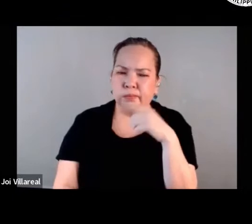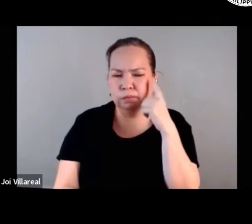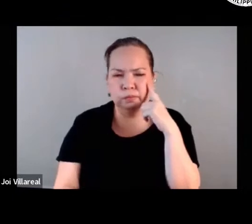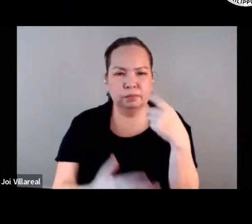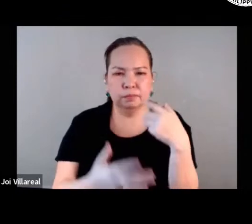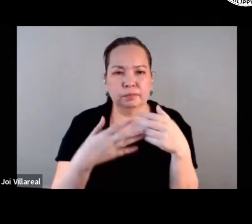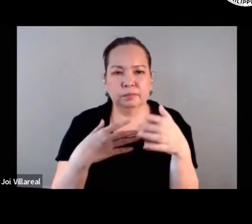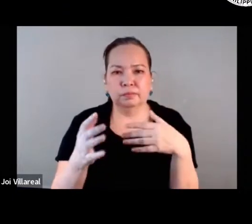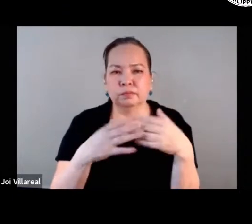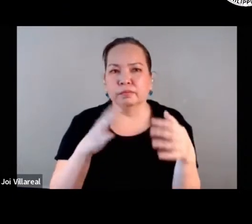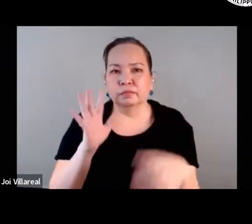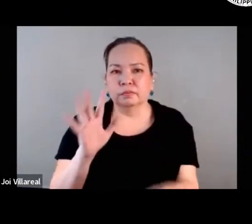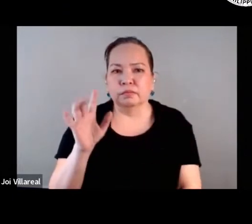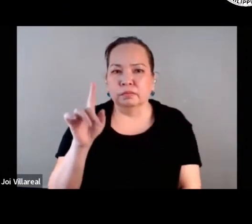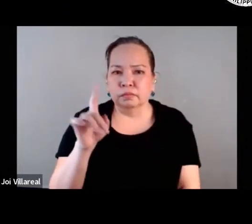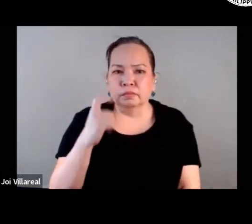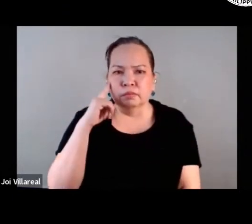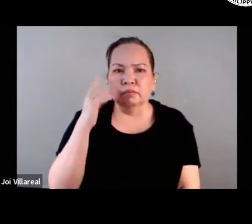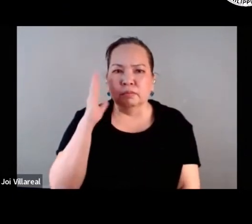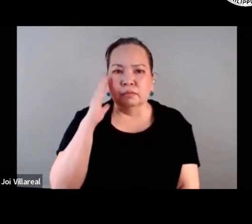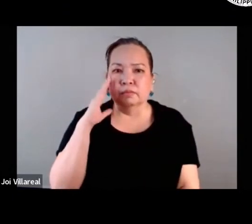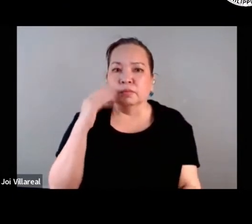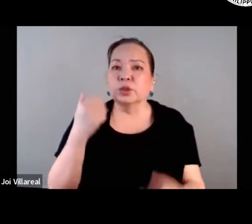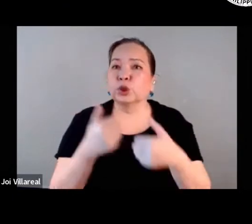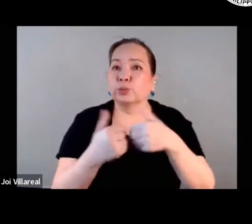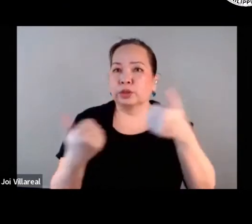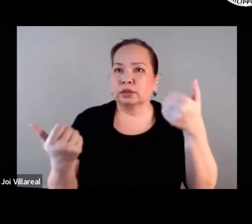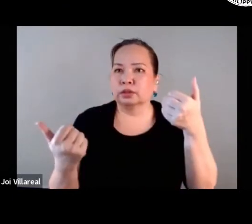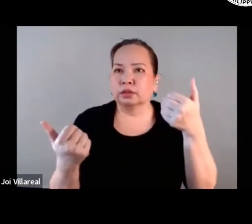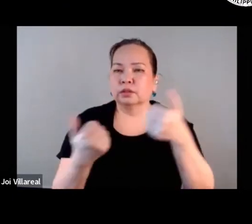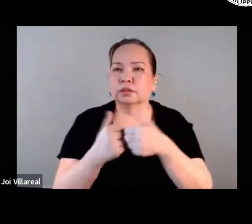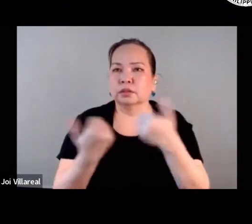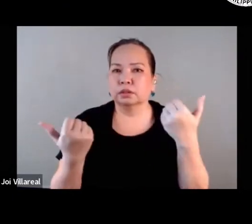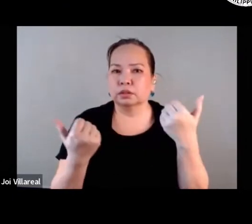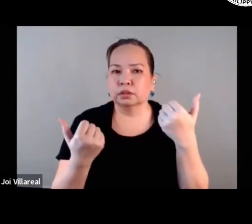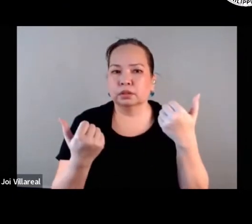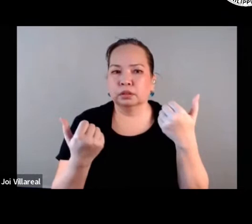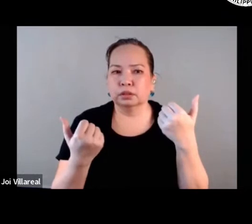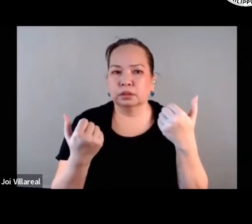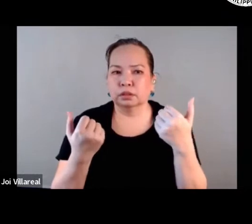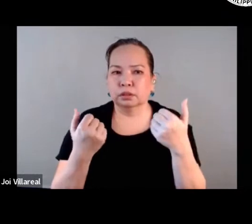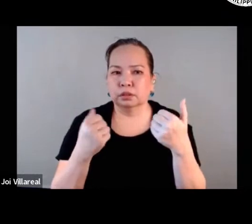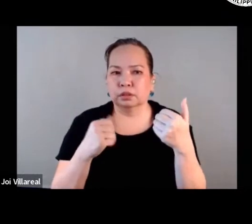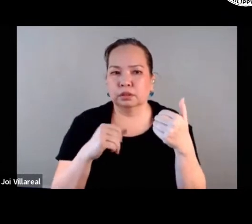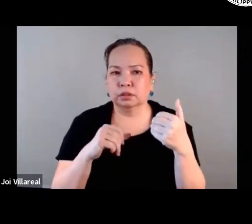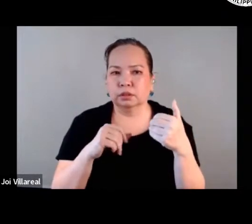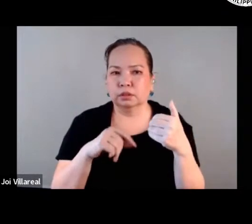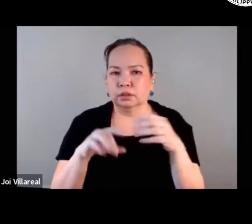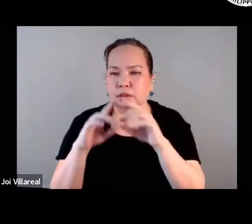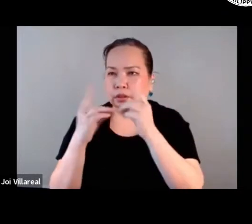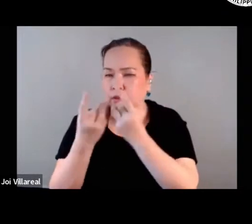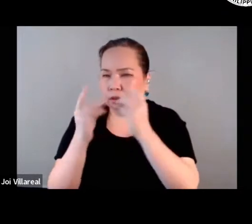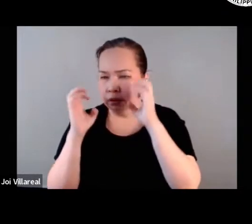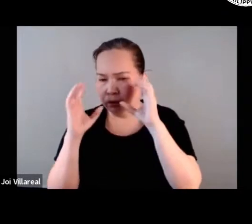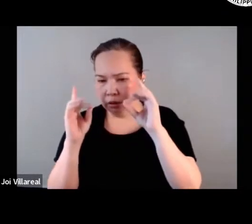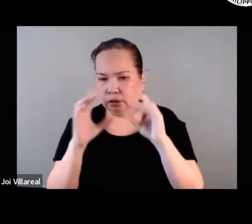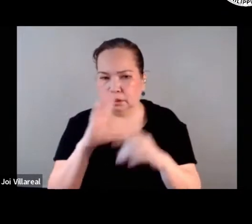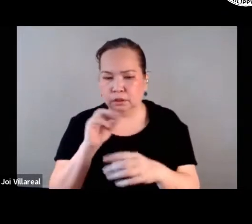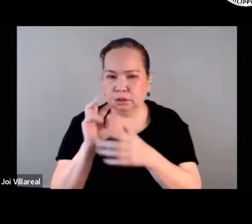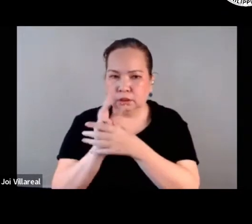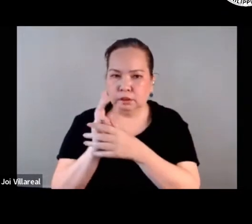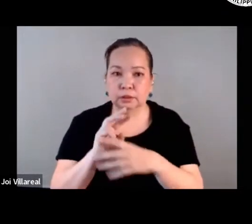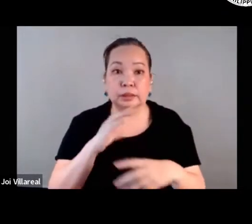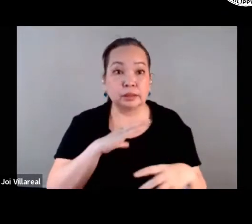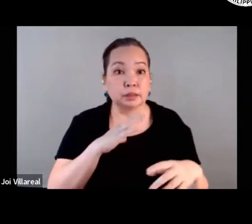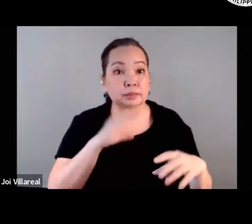of your question, hiwalay po talaga ang NCCA. Hiwalay po sila. Okay, so I'm clarified now. Yes. Sige. Okay, thank you.